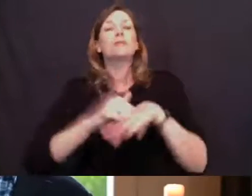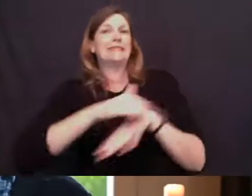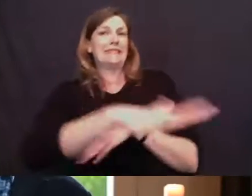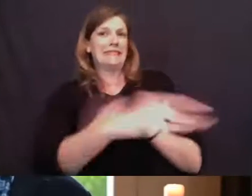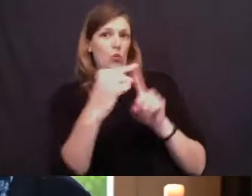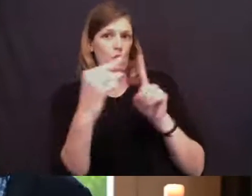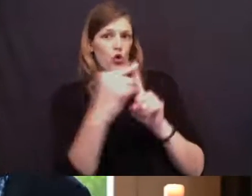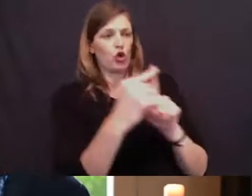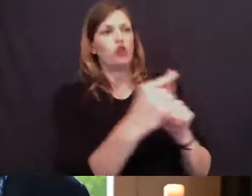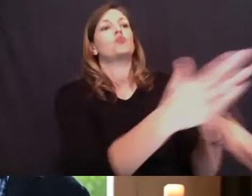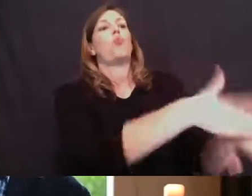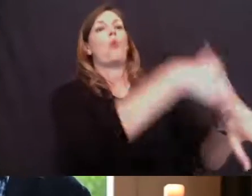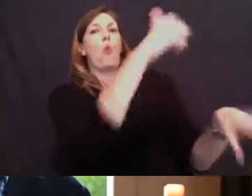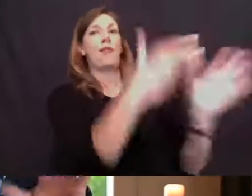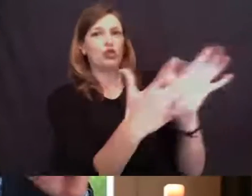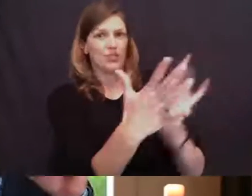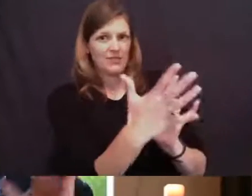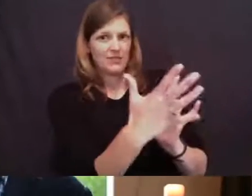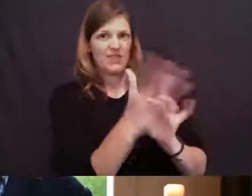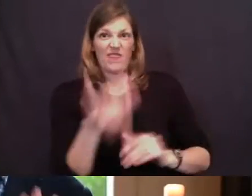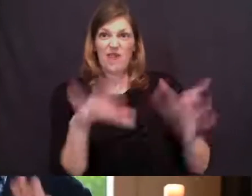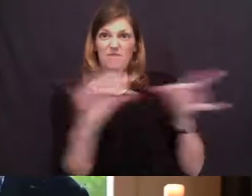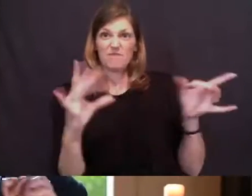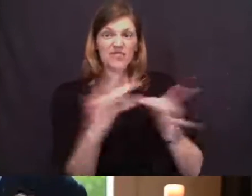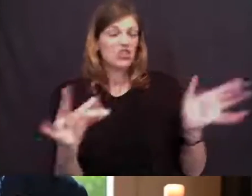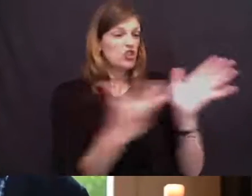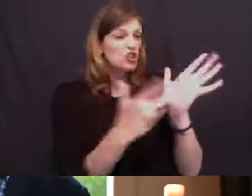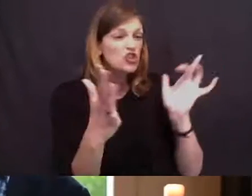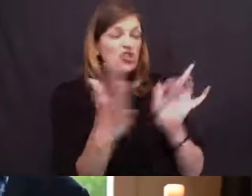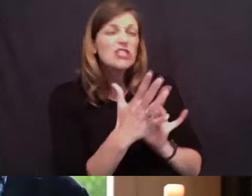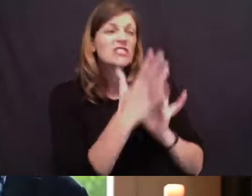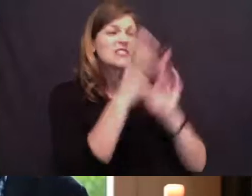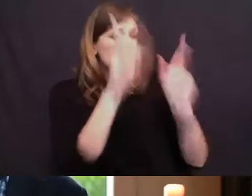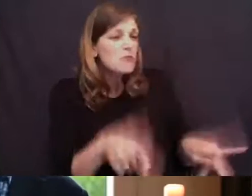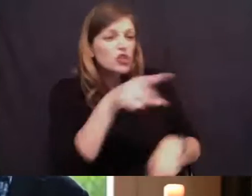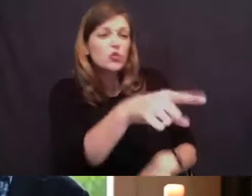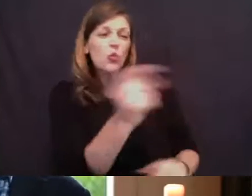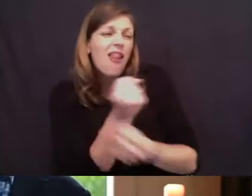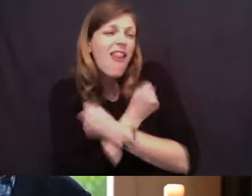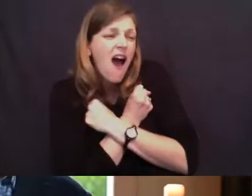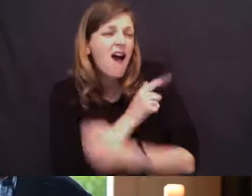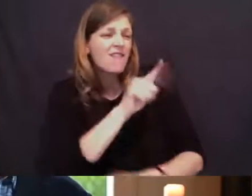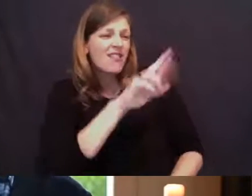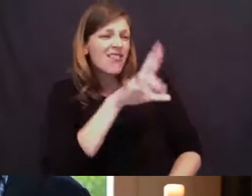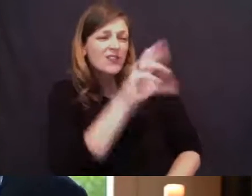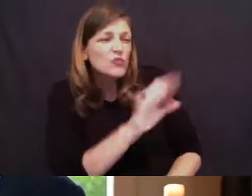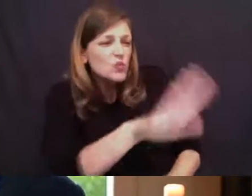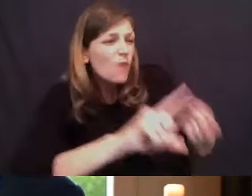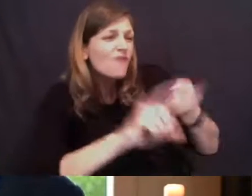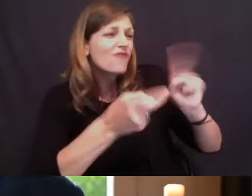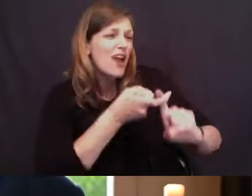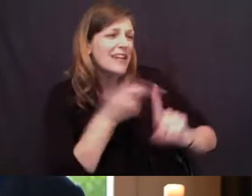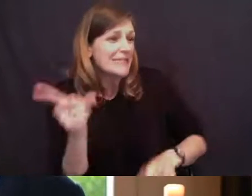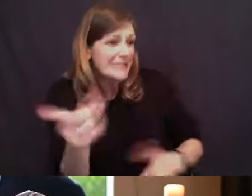go get Jesus. And this message was, Jesus, the one whom you love, Lazarus, your friend, he's